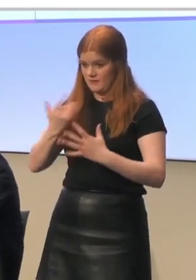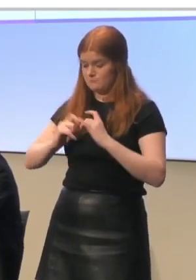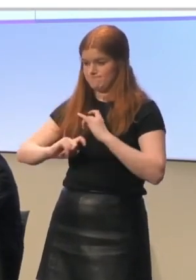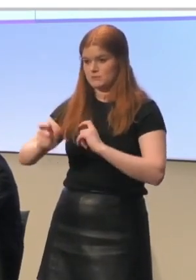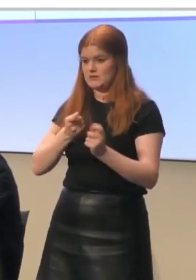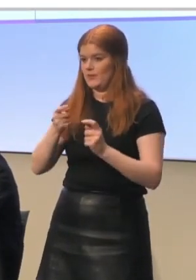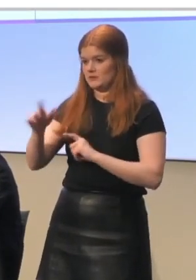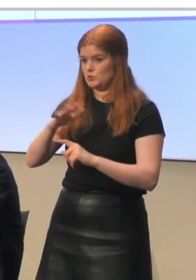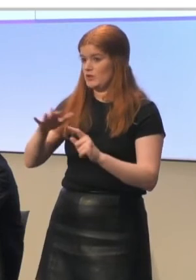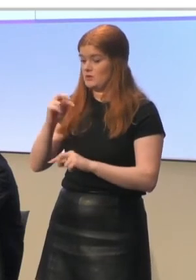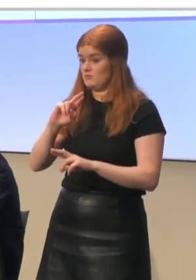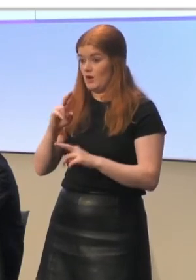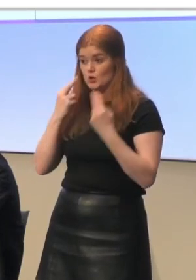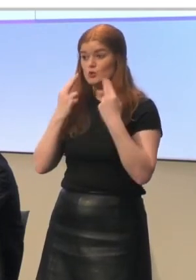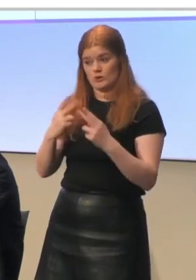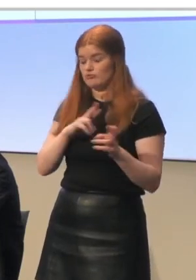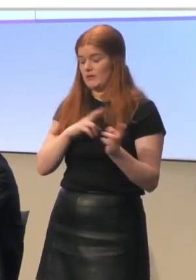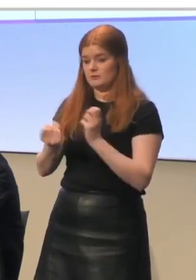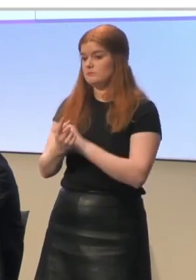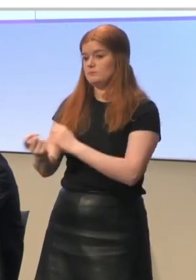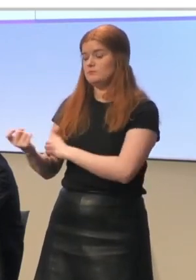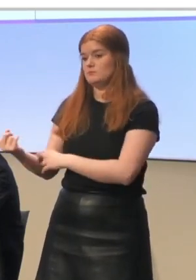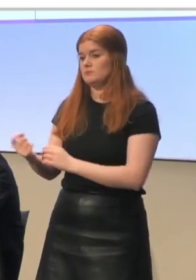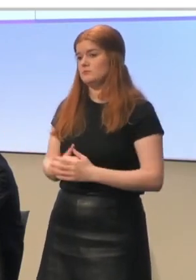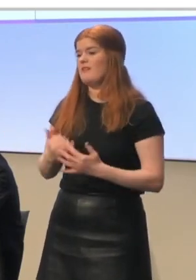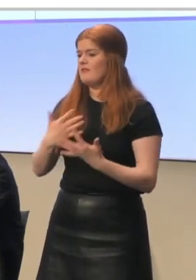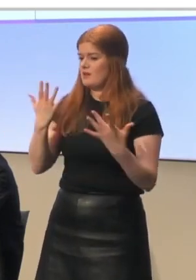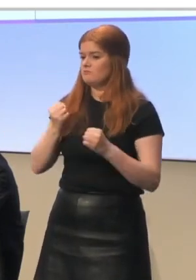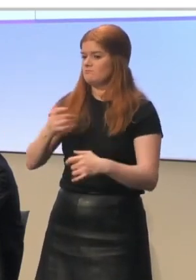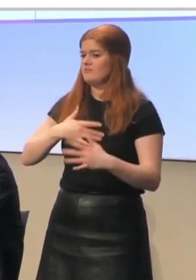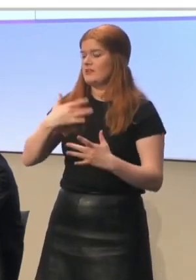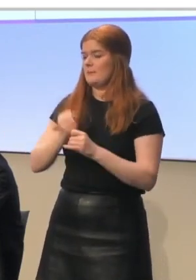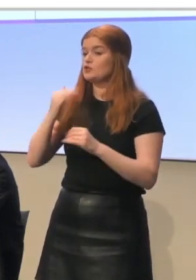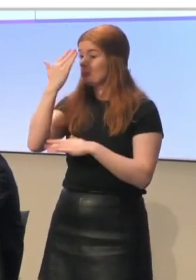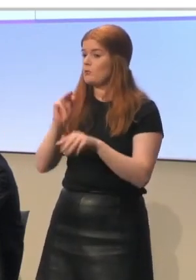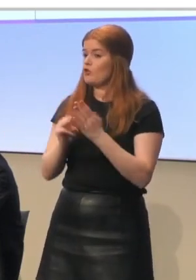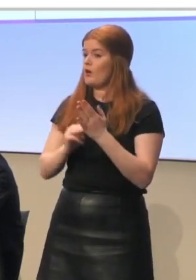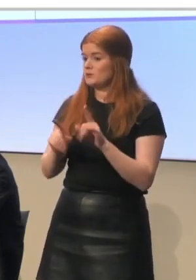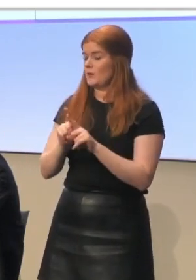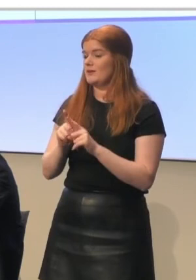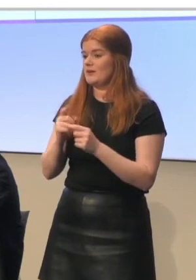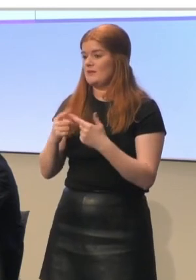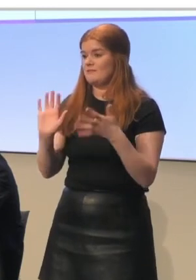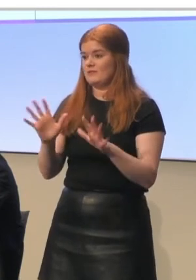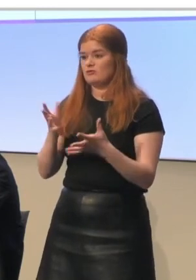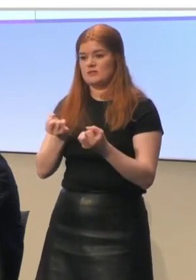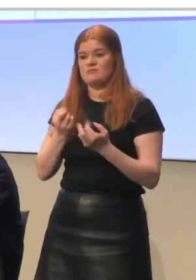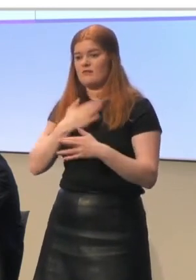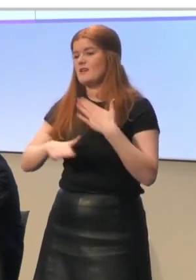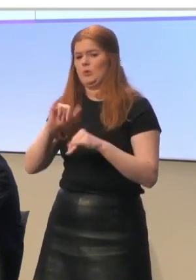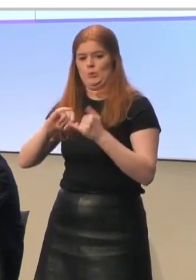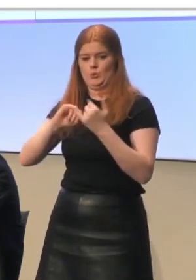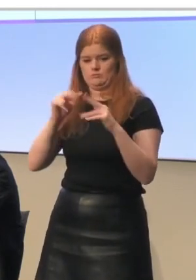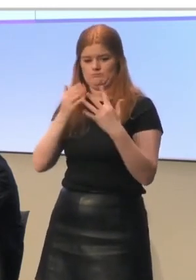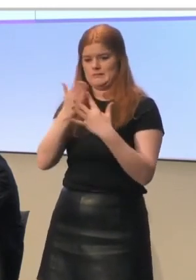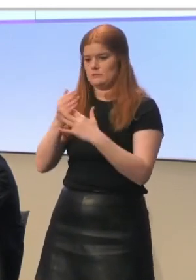that wasn't an unusual situation. There was a lot of sentiment as well around the summer programmes and a perceived unfairness around who was able to